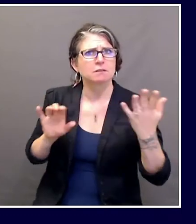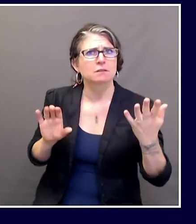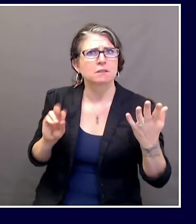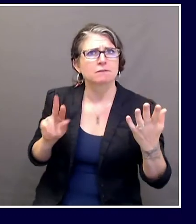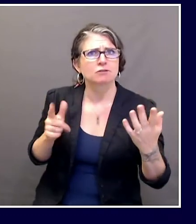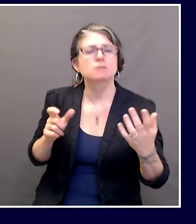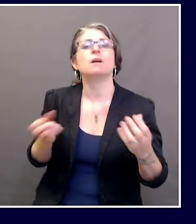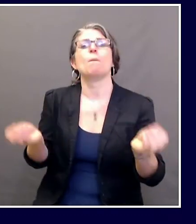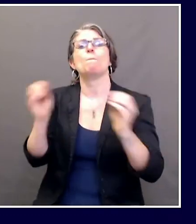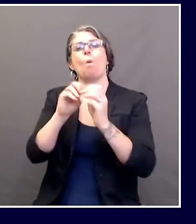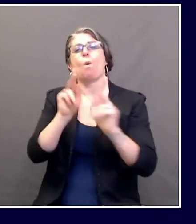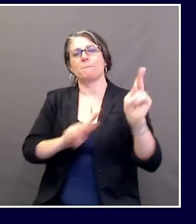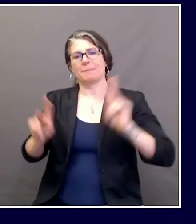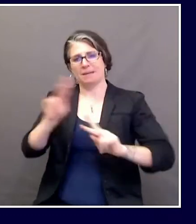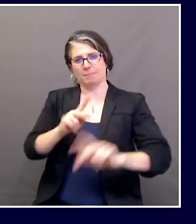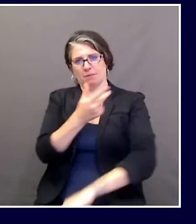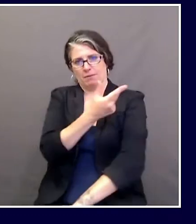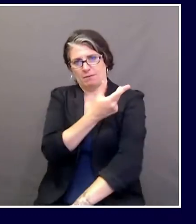younger than 40?